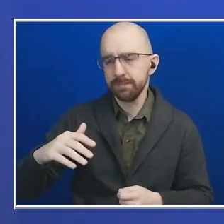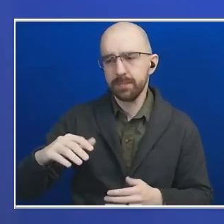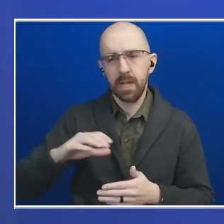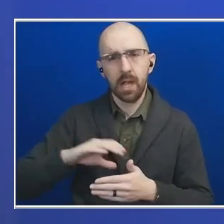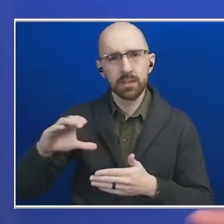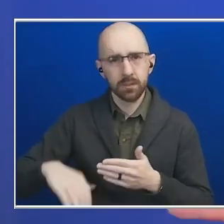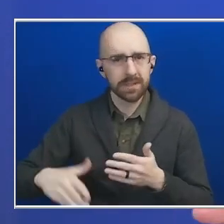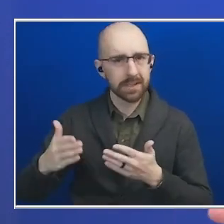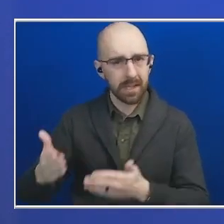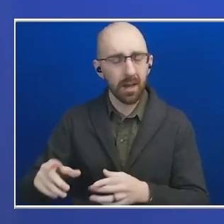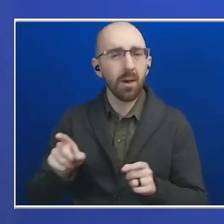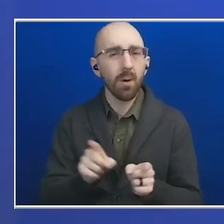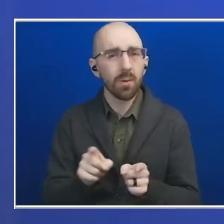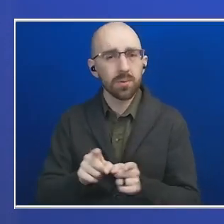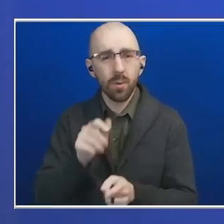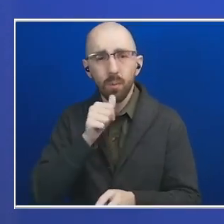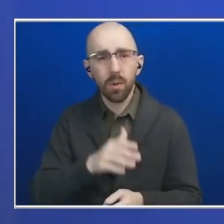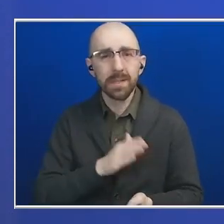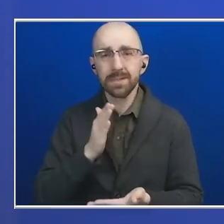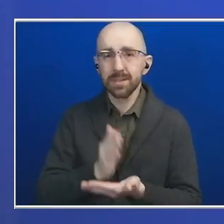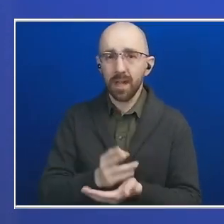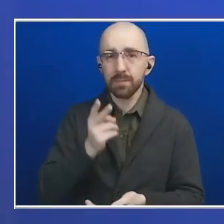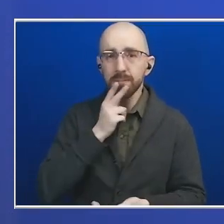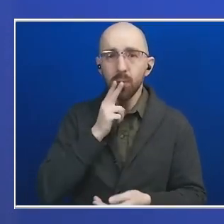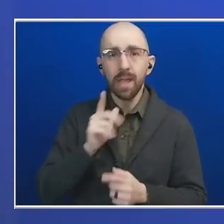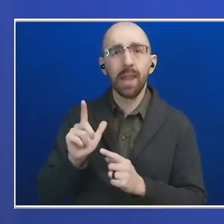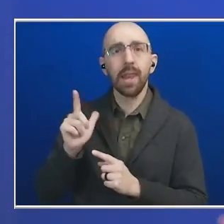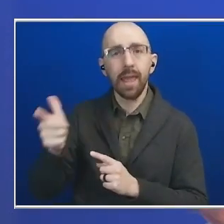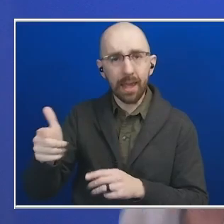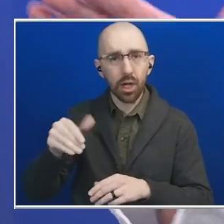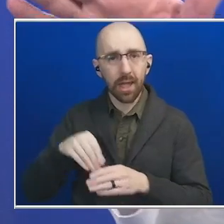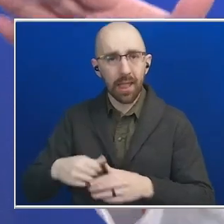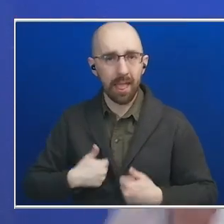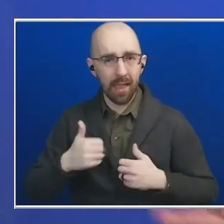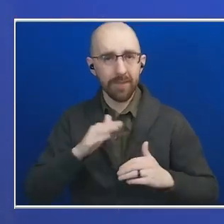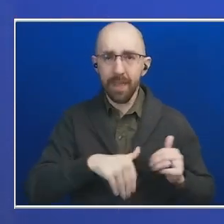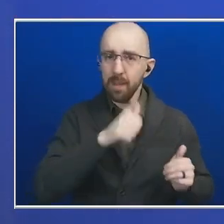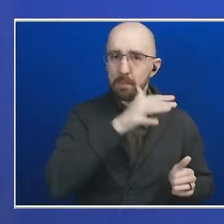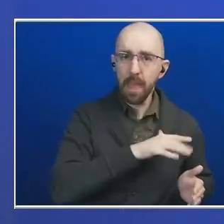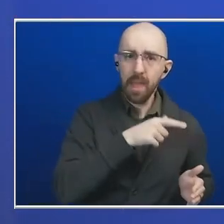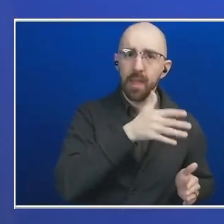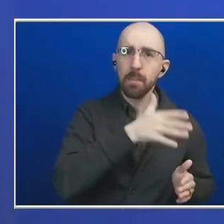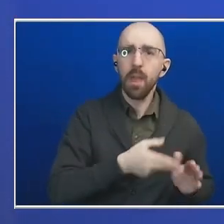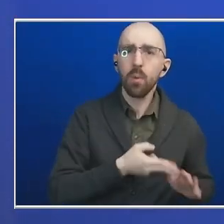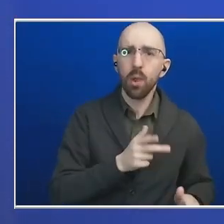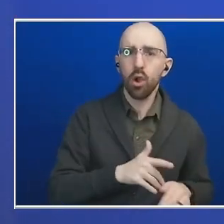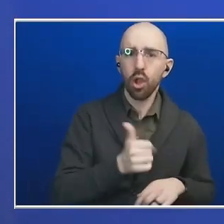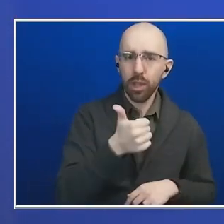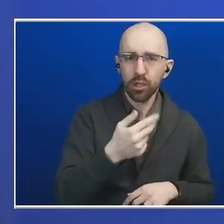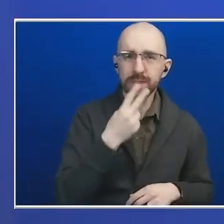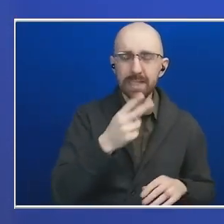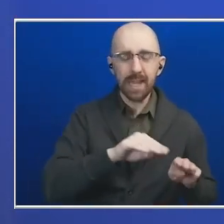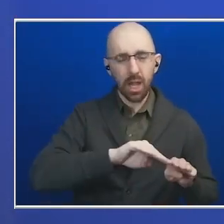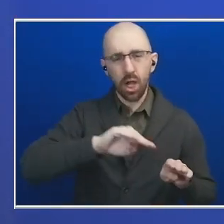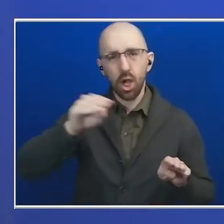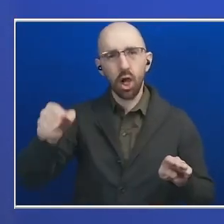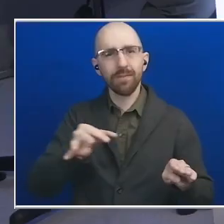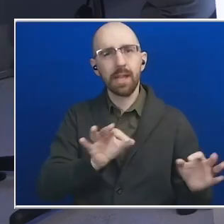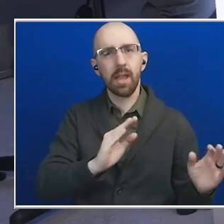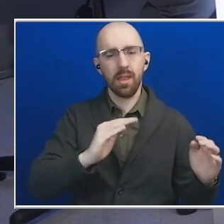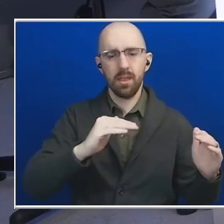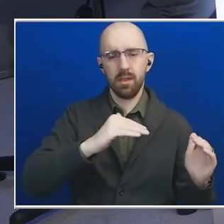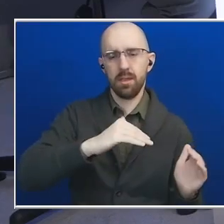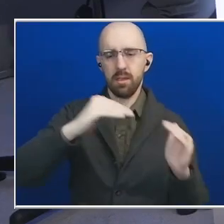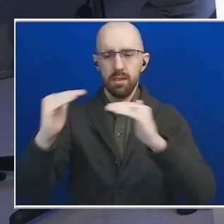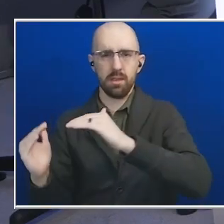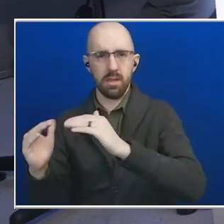also women stopped smoking at a later time than men did. So we're seeing a kind of a delay in that curve in terms of plateauing for women. Mm-hmm. There are